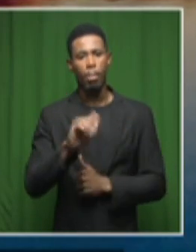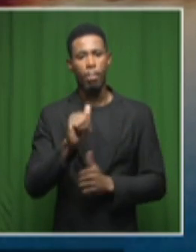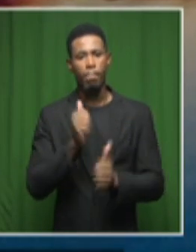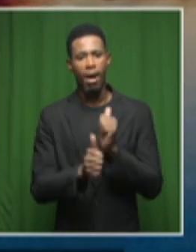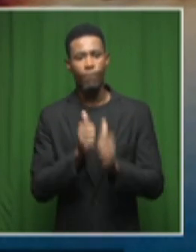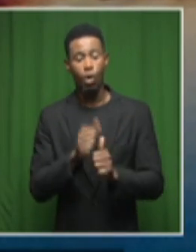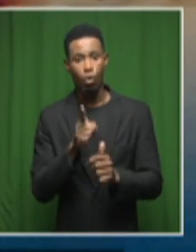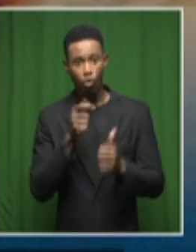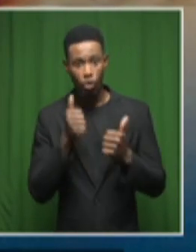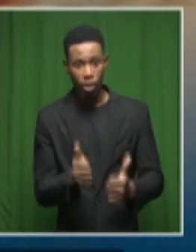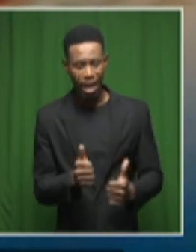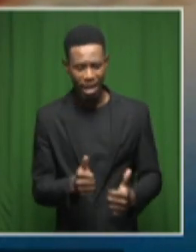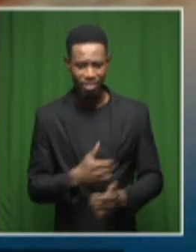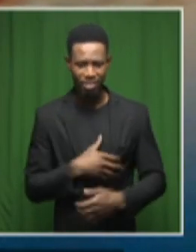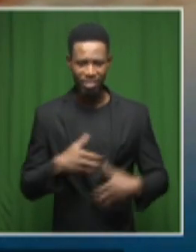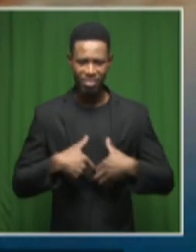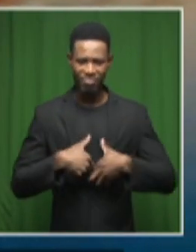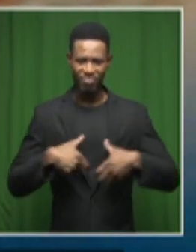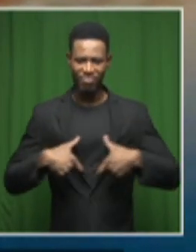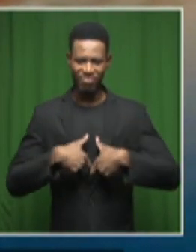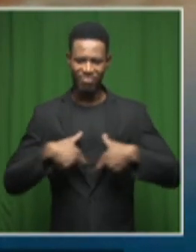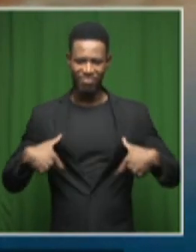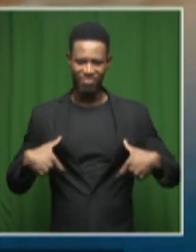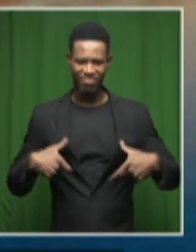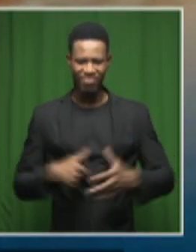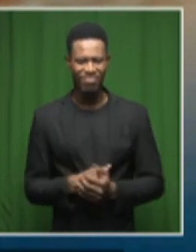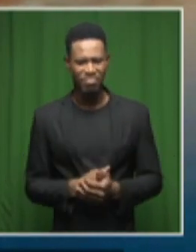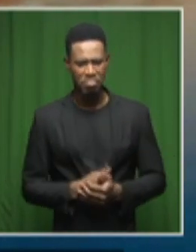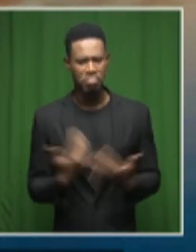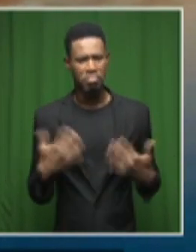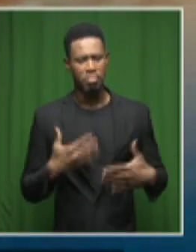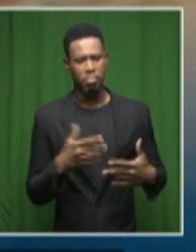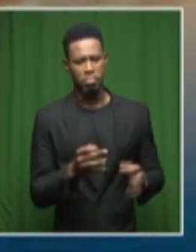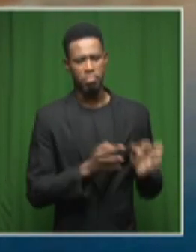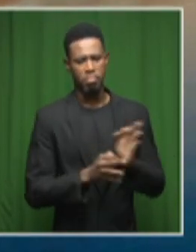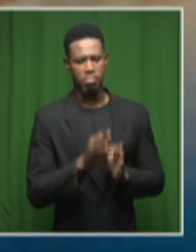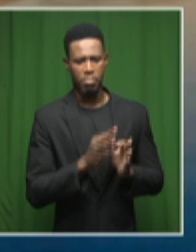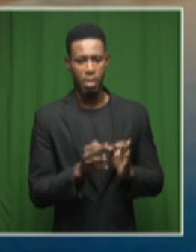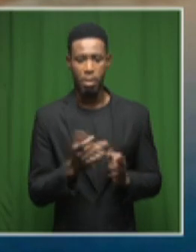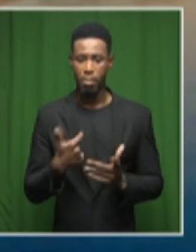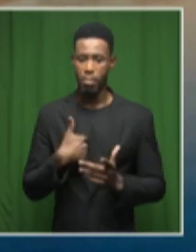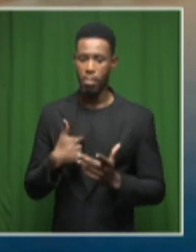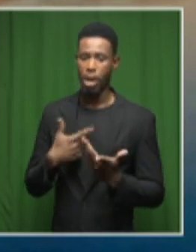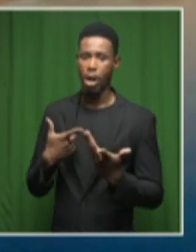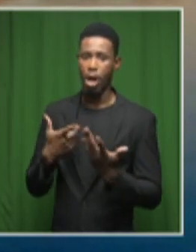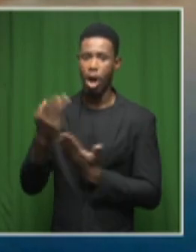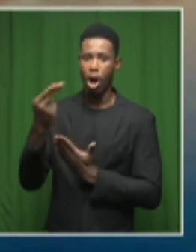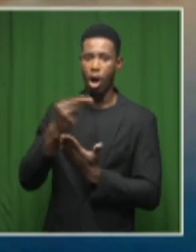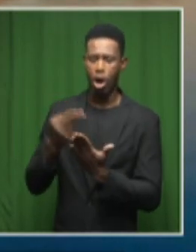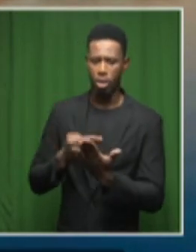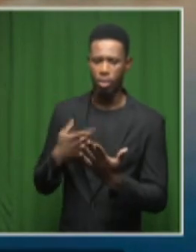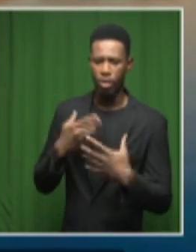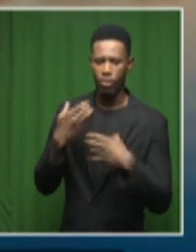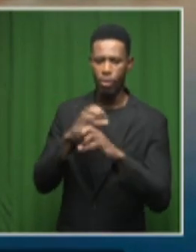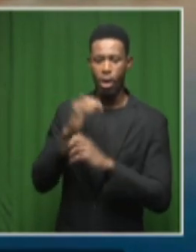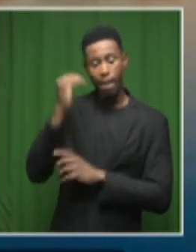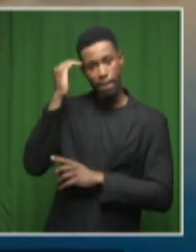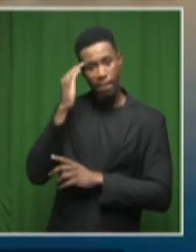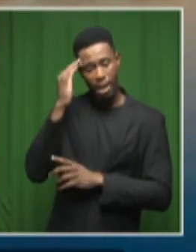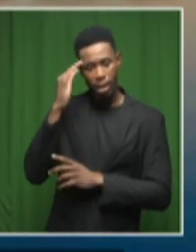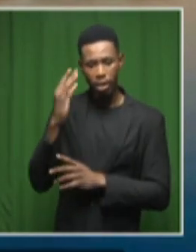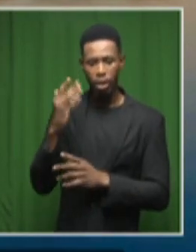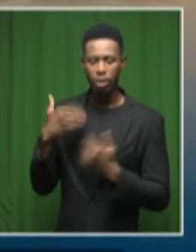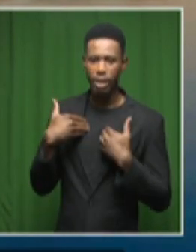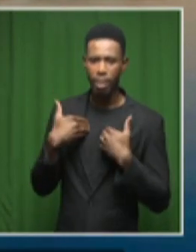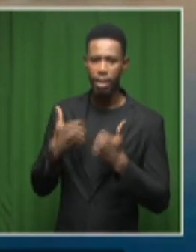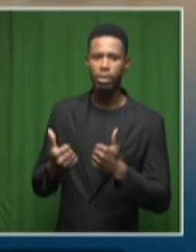Just talk us briefly about it. Yeah. So as an artist, I focus on mental wellness, men's mental wellness,